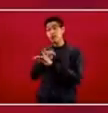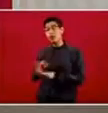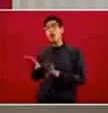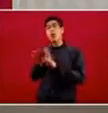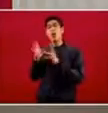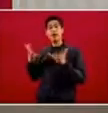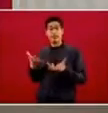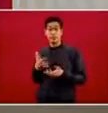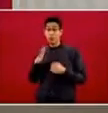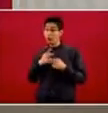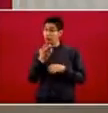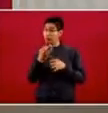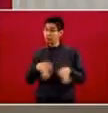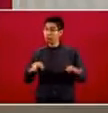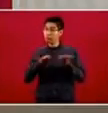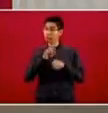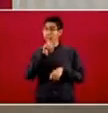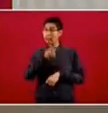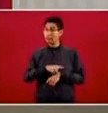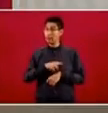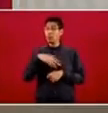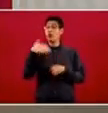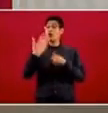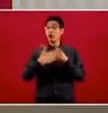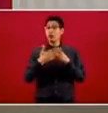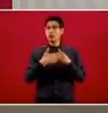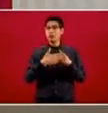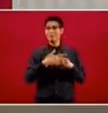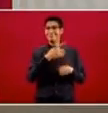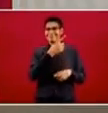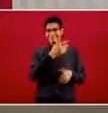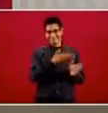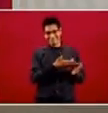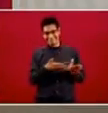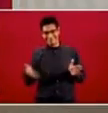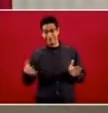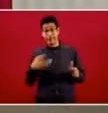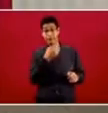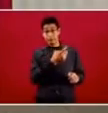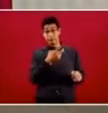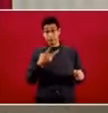that regard to this communication strategy that we are implementing for COVID.